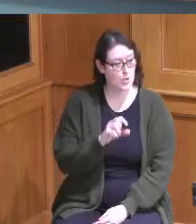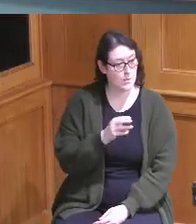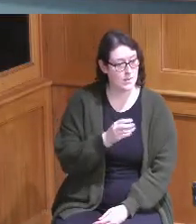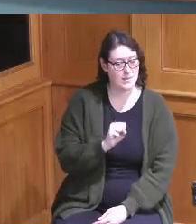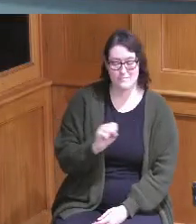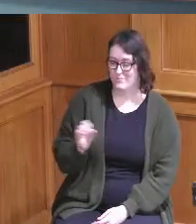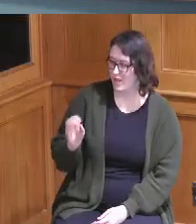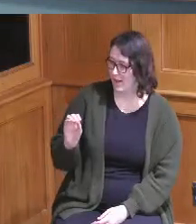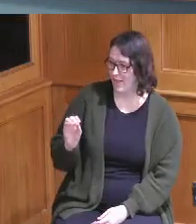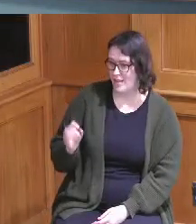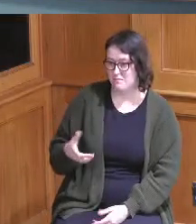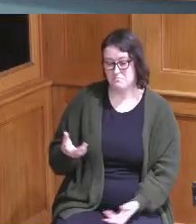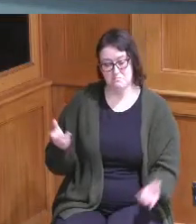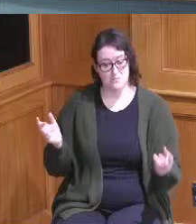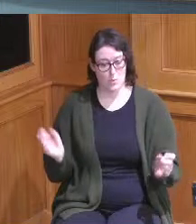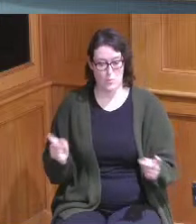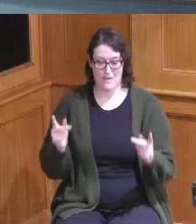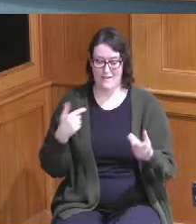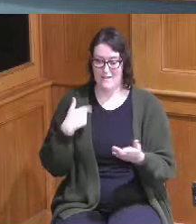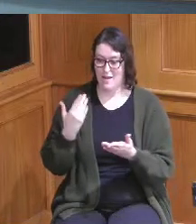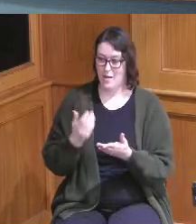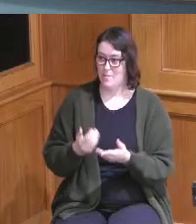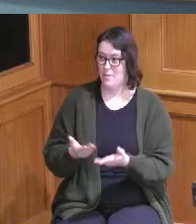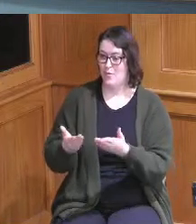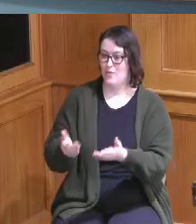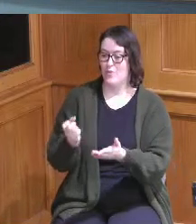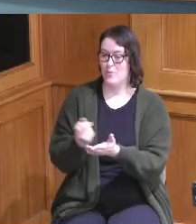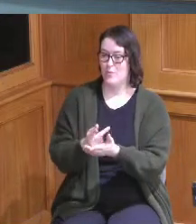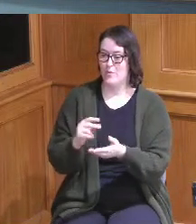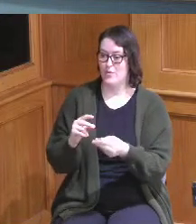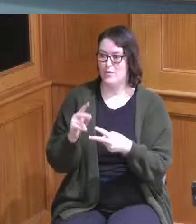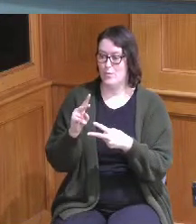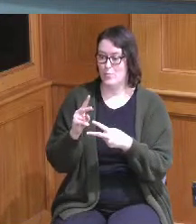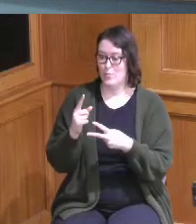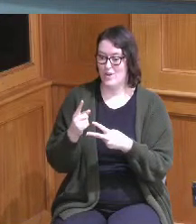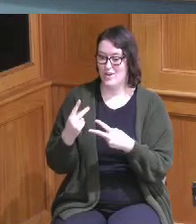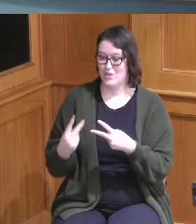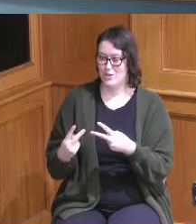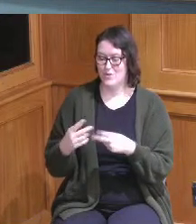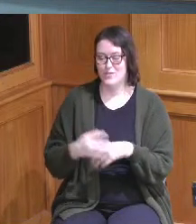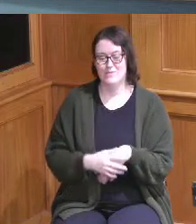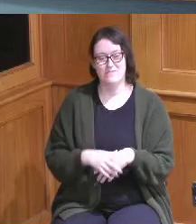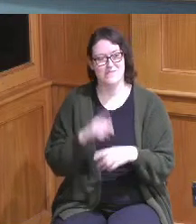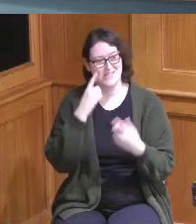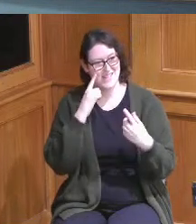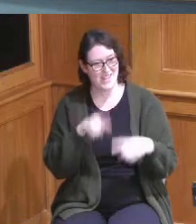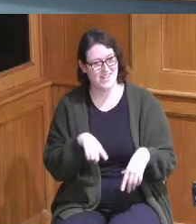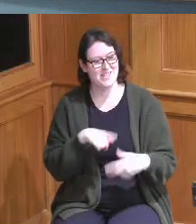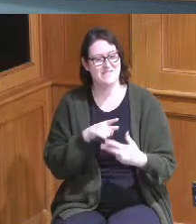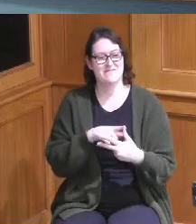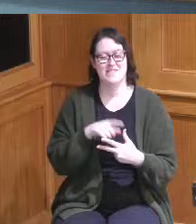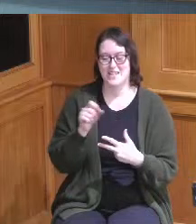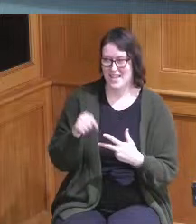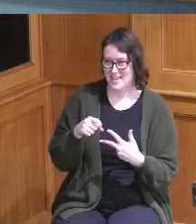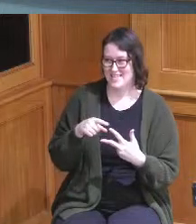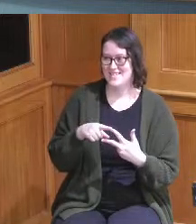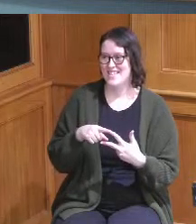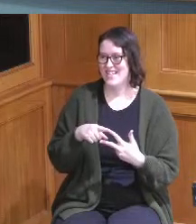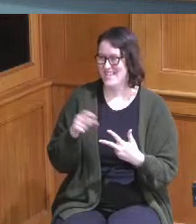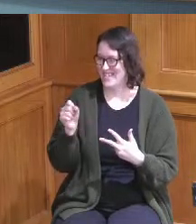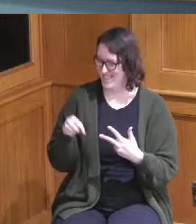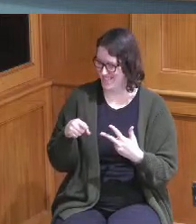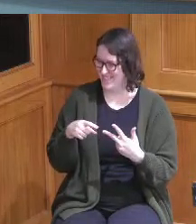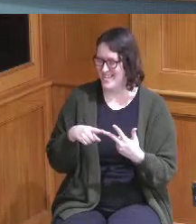No questions. Okay, I make a motion to approve items 1 and 2. Second. Commissioner Reese. Yes. Commissioner Dreehouse.